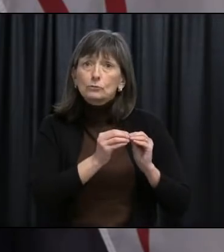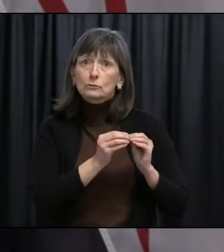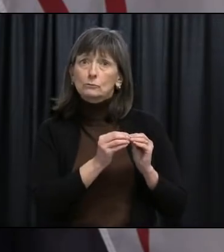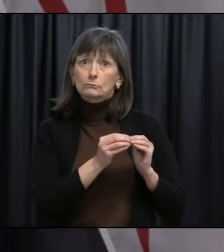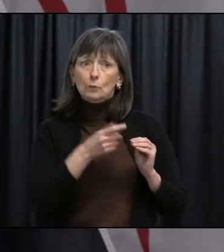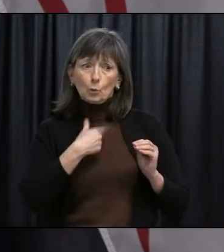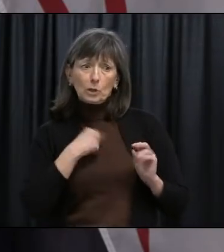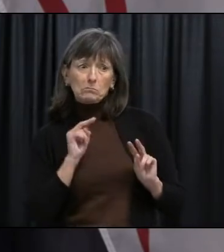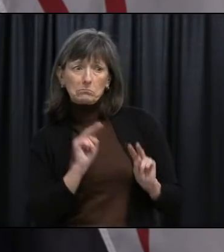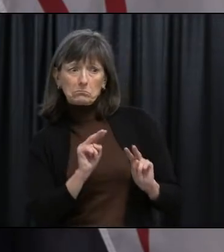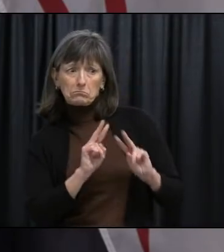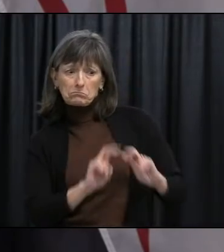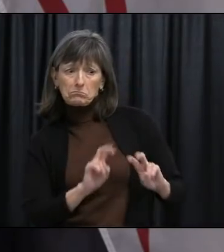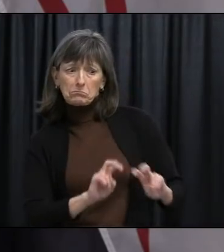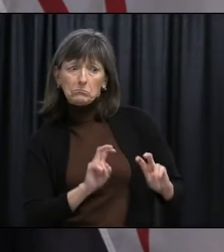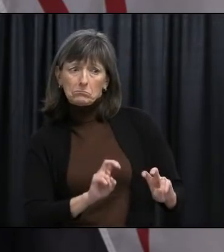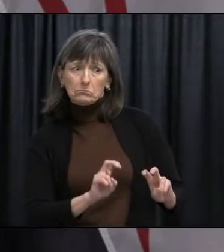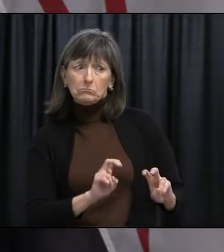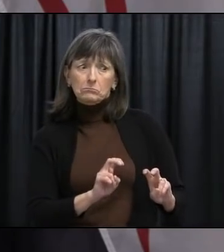open things.